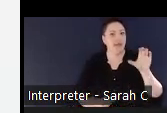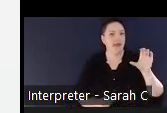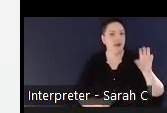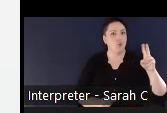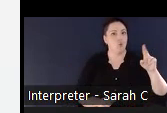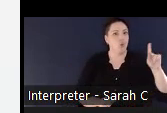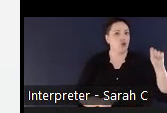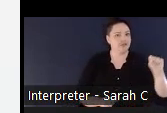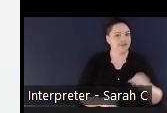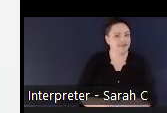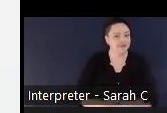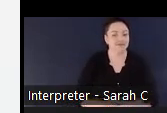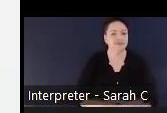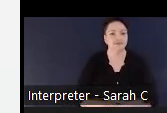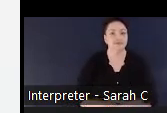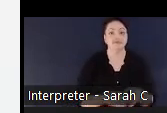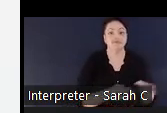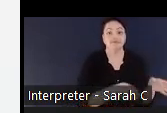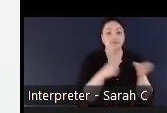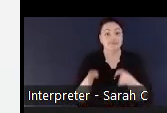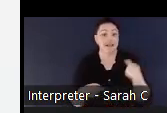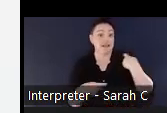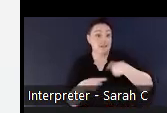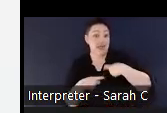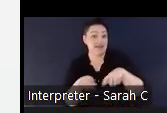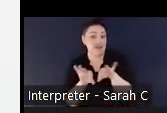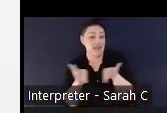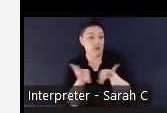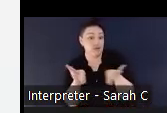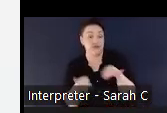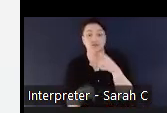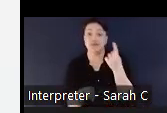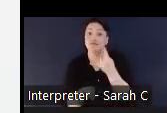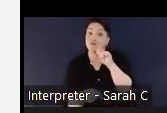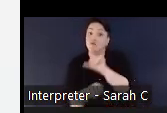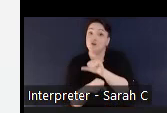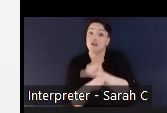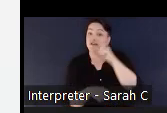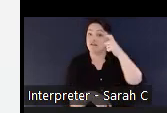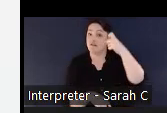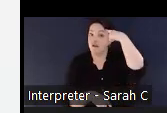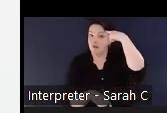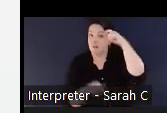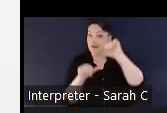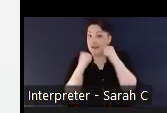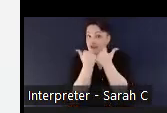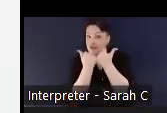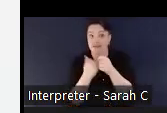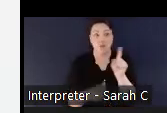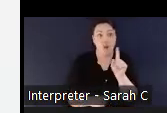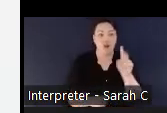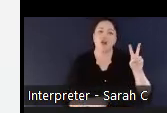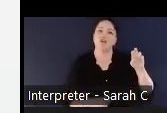Spanish would be an individual working at a government agency in Ventura County, interested in